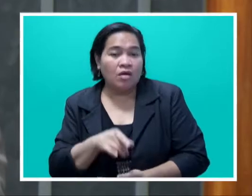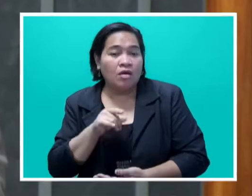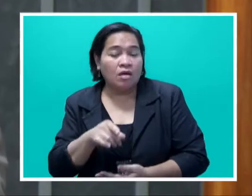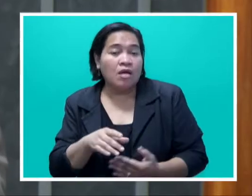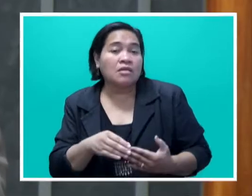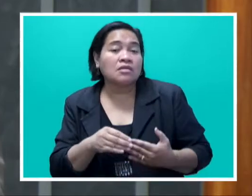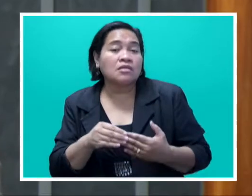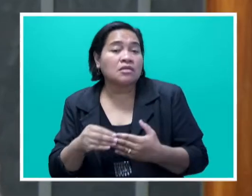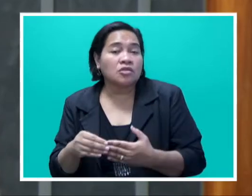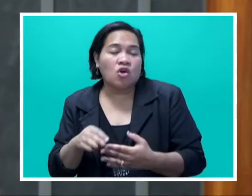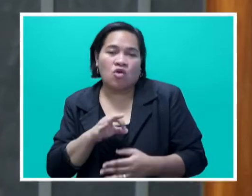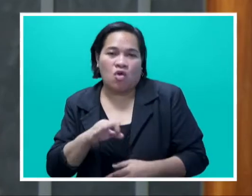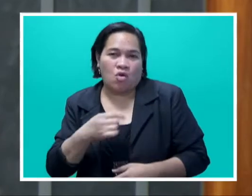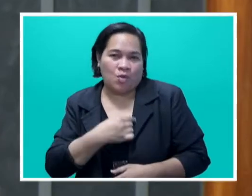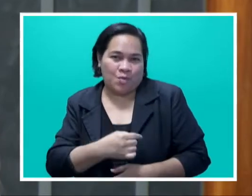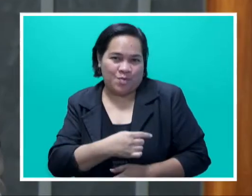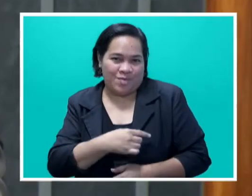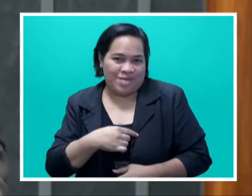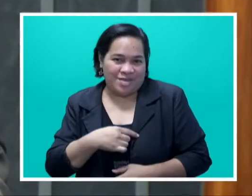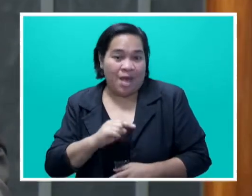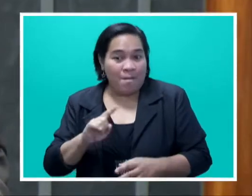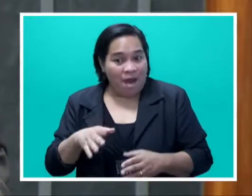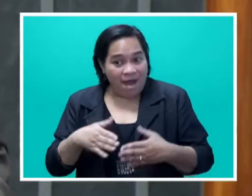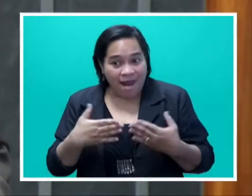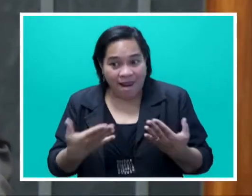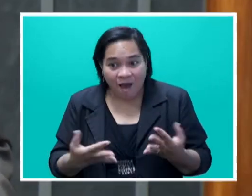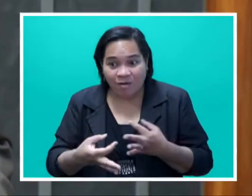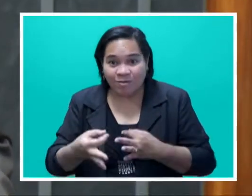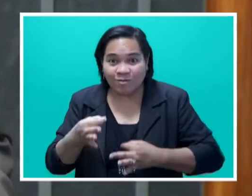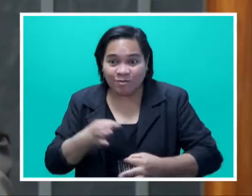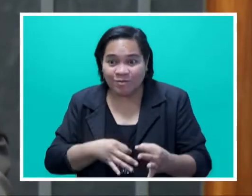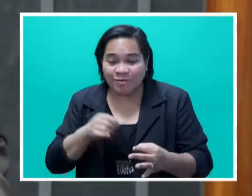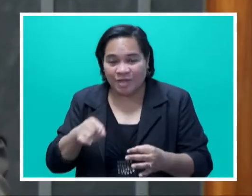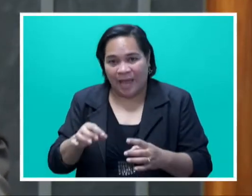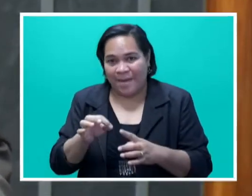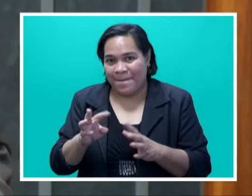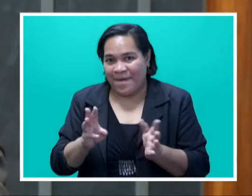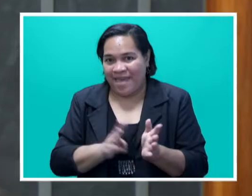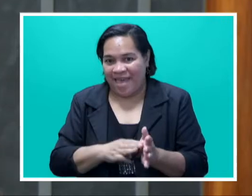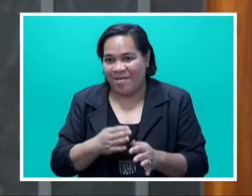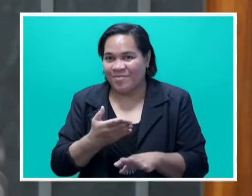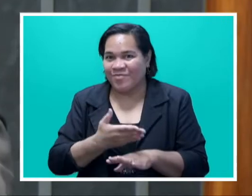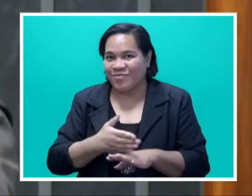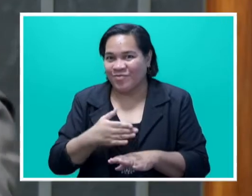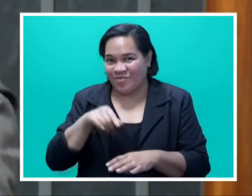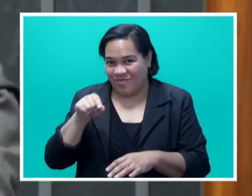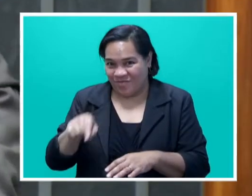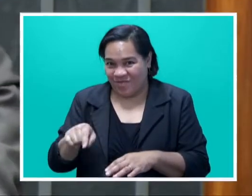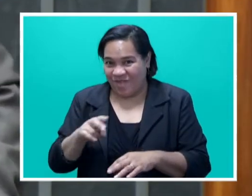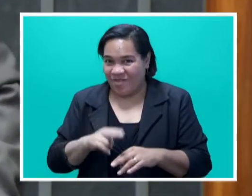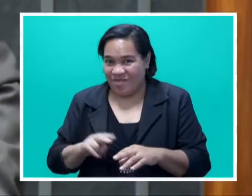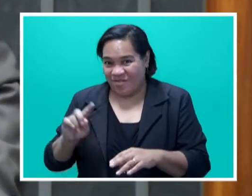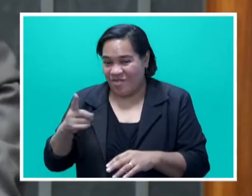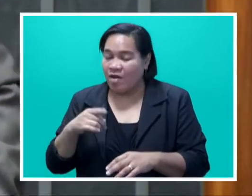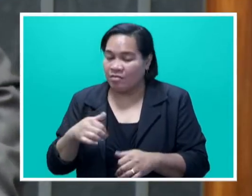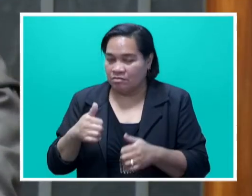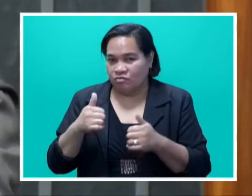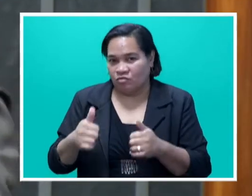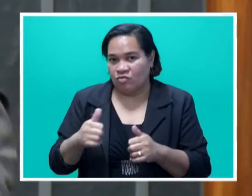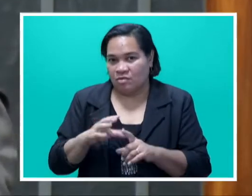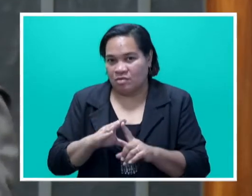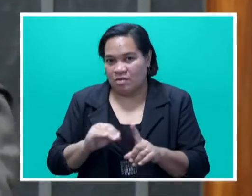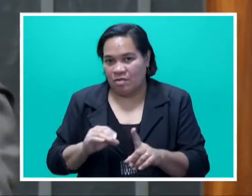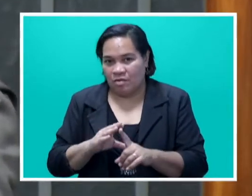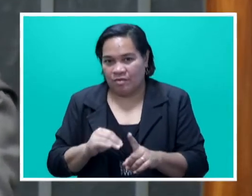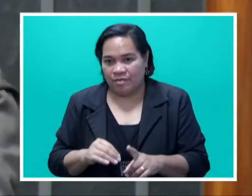and leadership now shown by the Honorable Prime Minister. As a leader committed to genuine